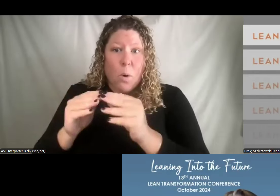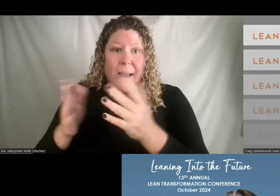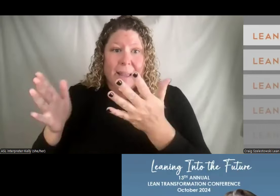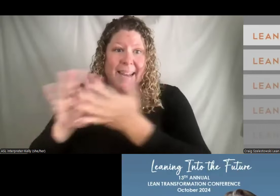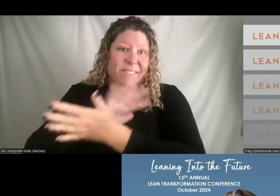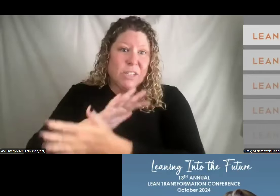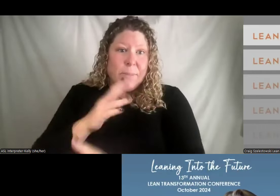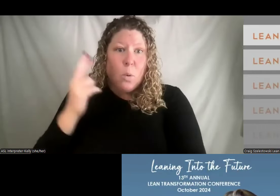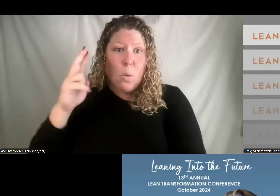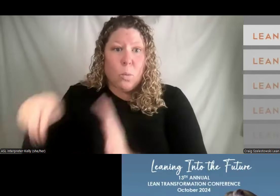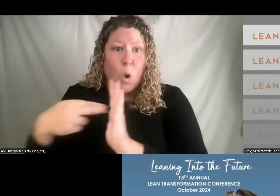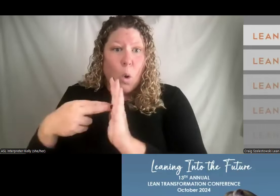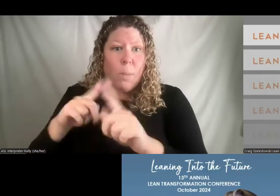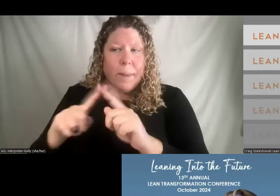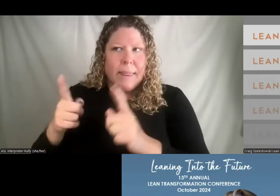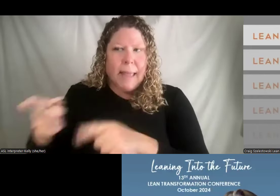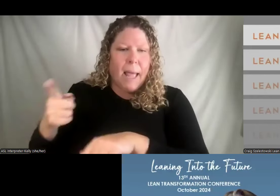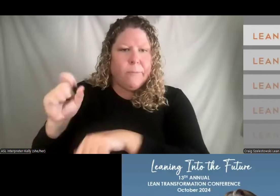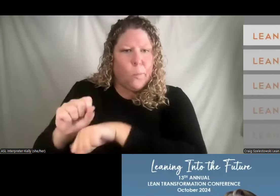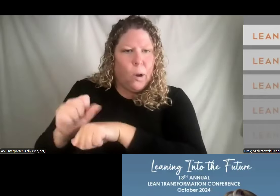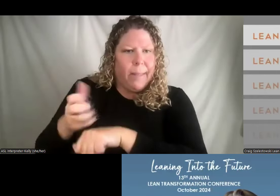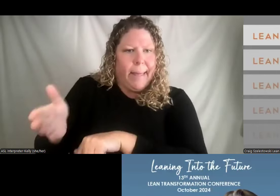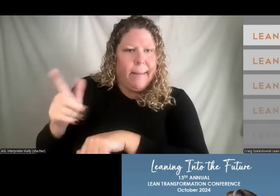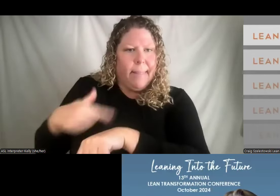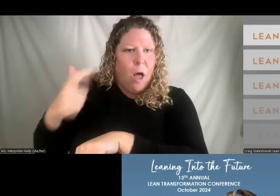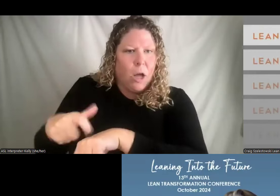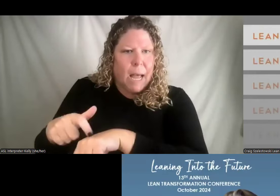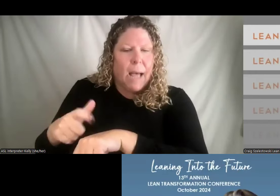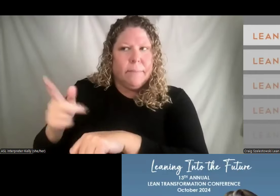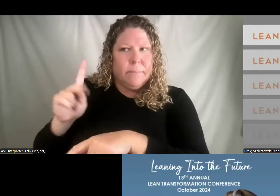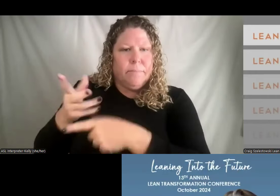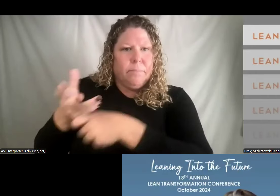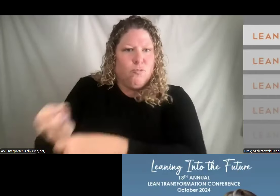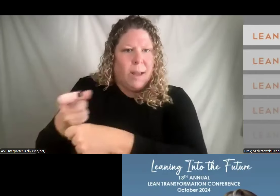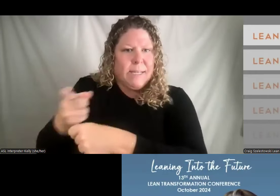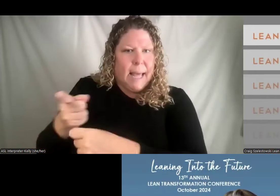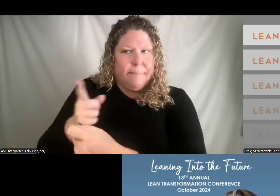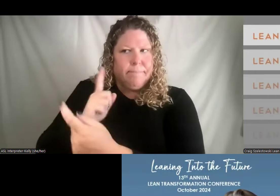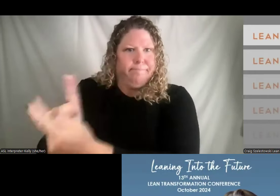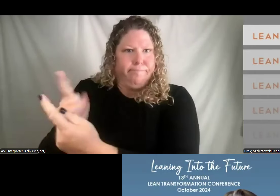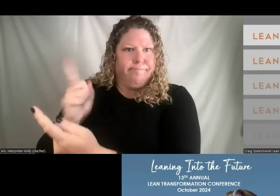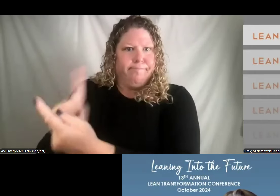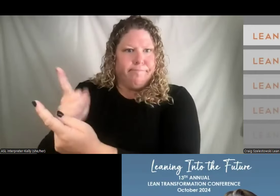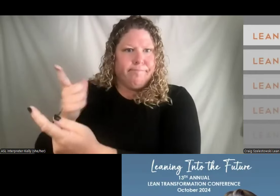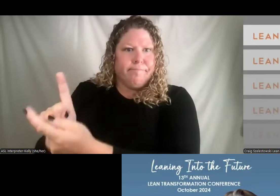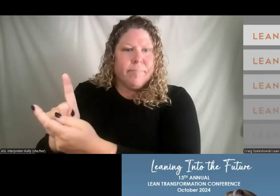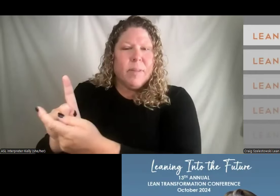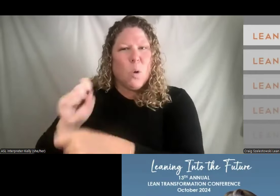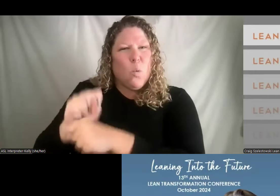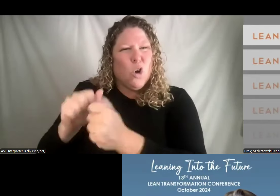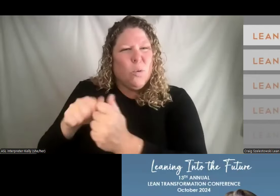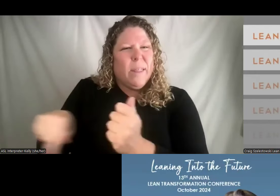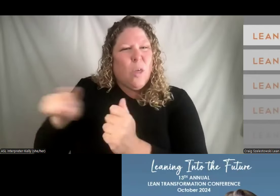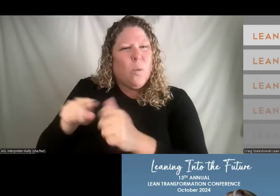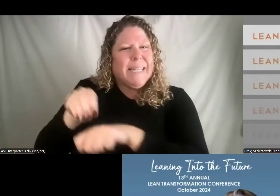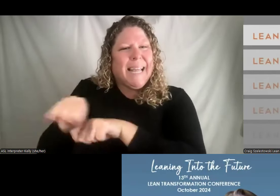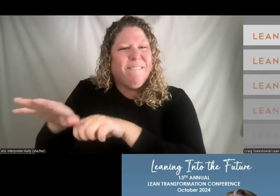long time. People go to them. They're really credible. Work with directly with those influencers, especially within the leadership